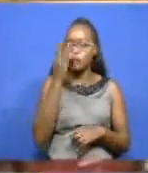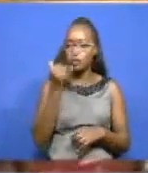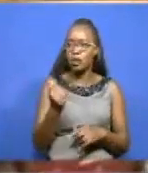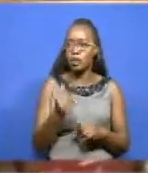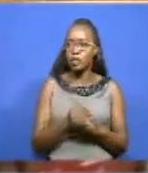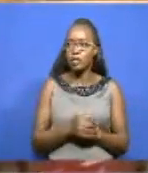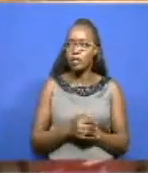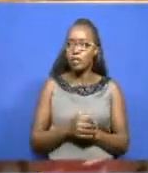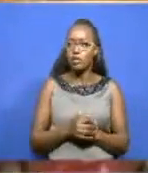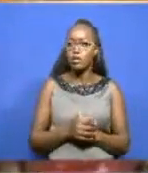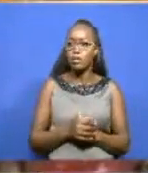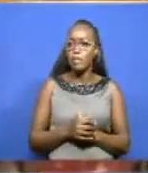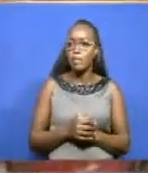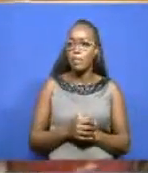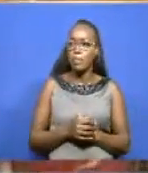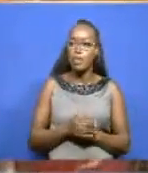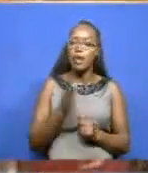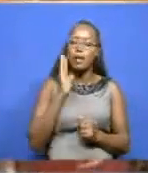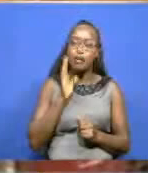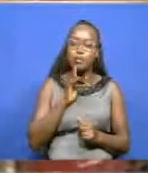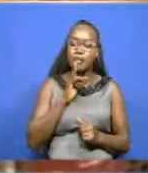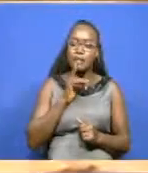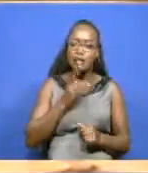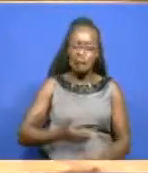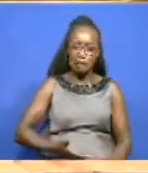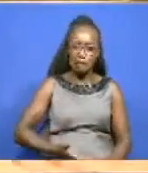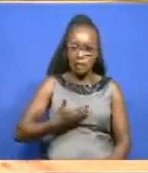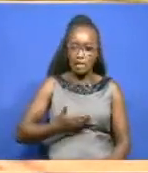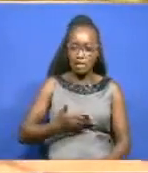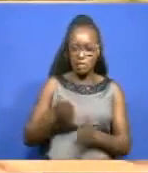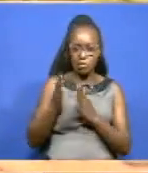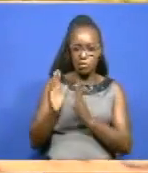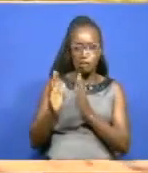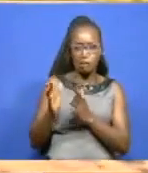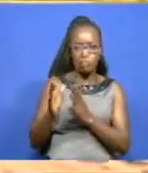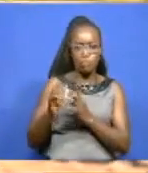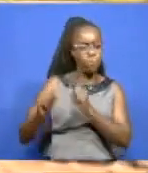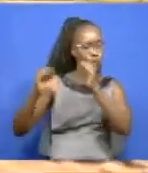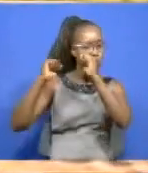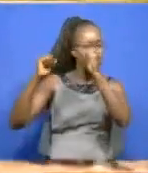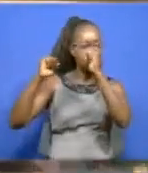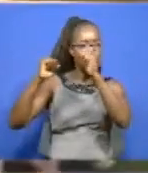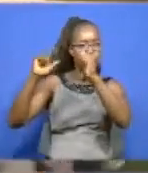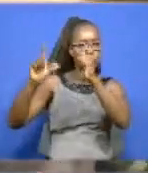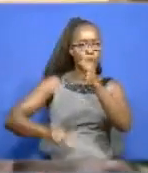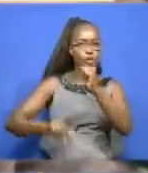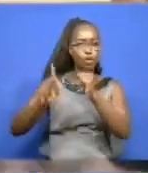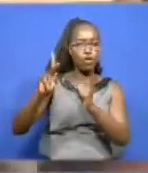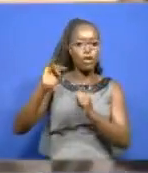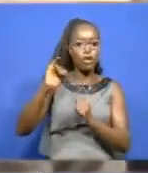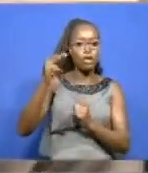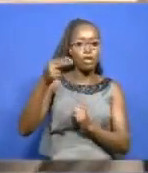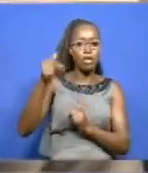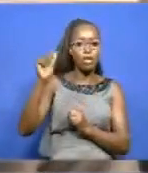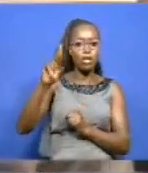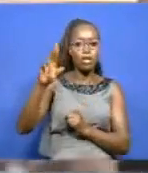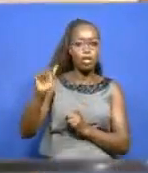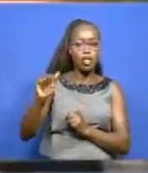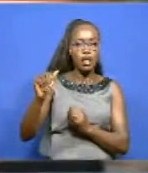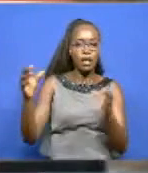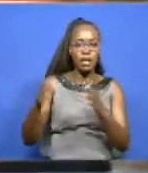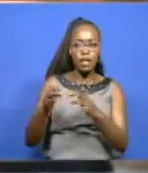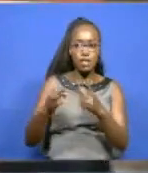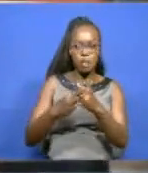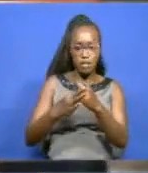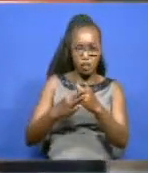Irate parents and residents of Kiambaa in Kiambu County staged protests at the Lower Kihara Primary School following the death of a Class 8 pupil.